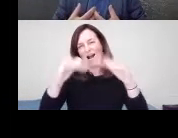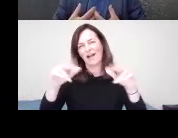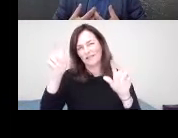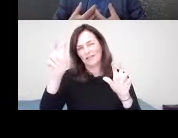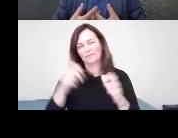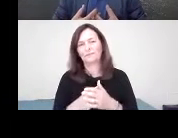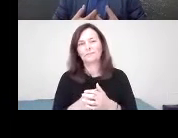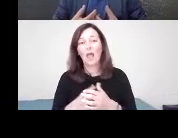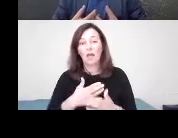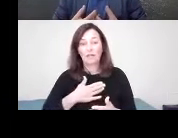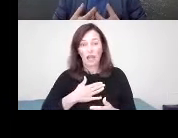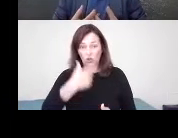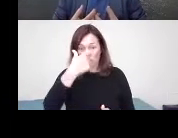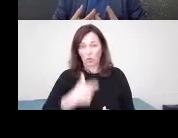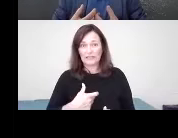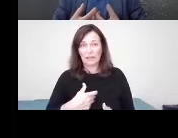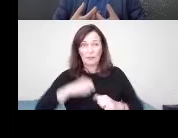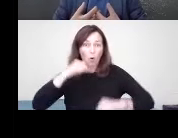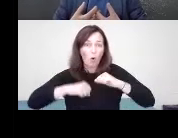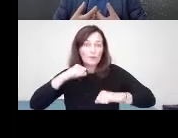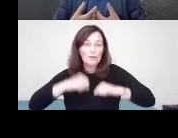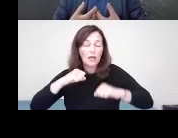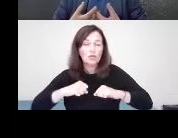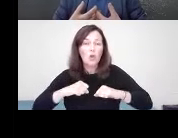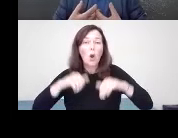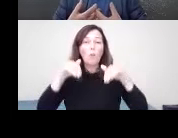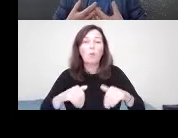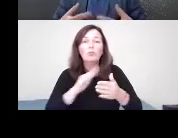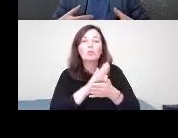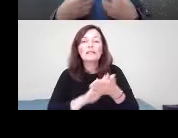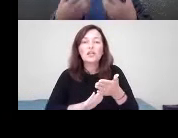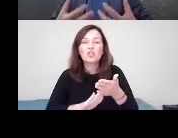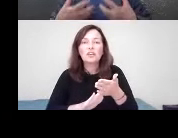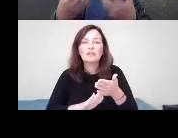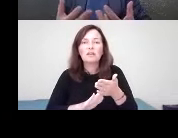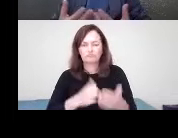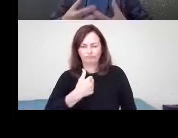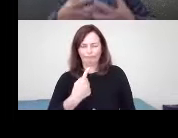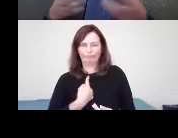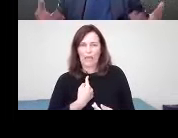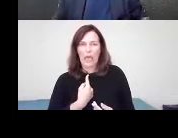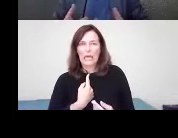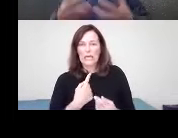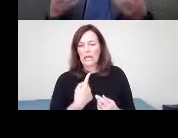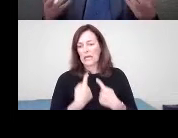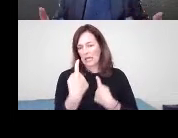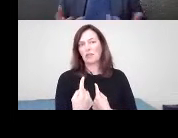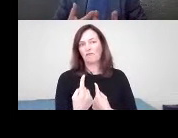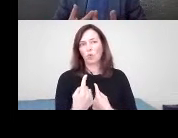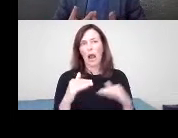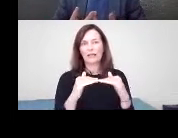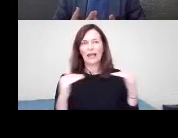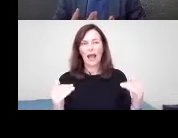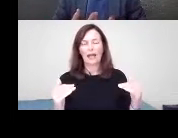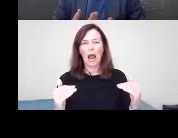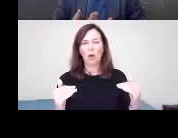the change from the individual level. And we need to have the full potential of the peoples and feeling and playing